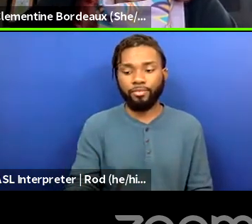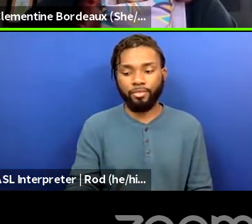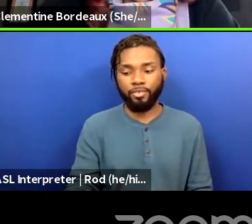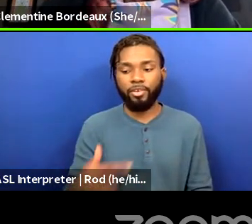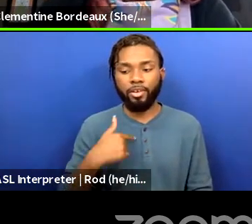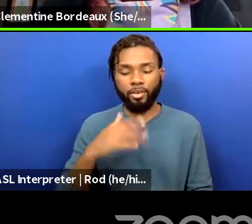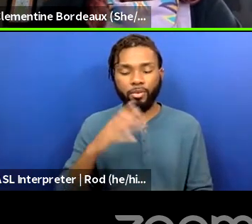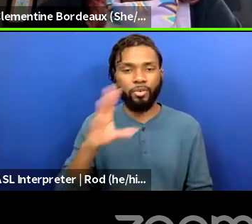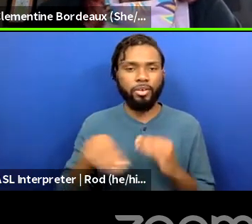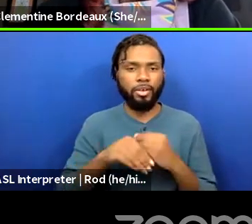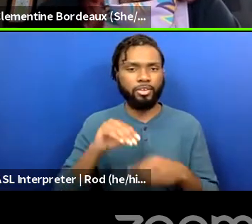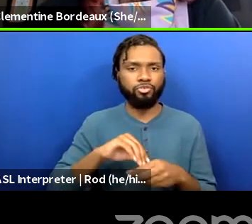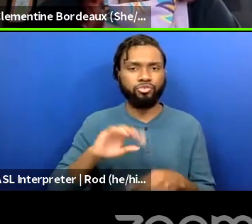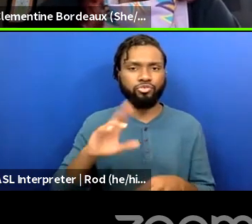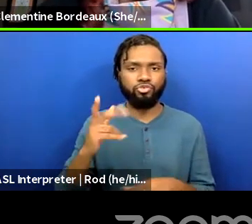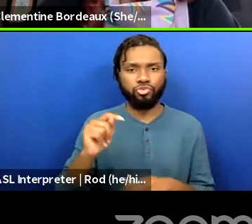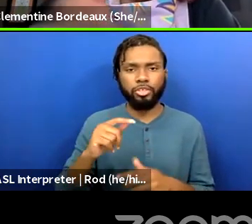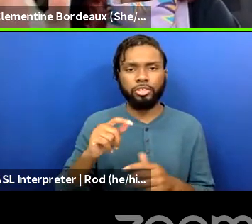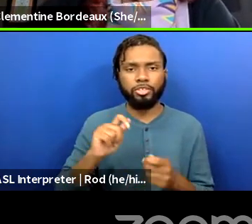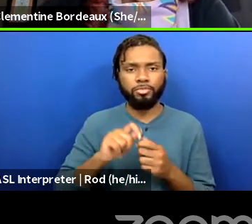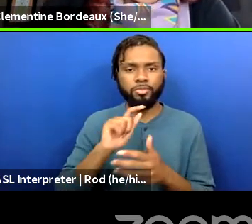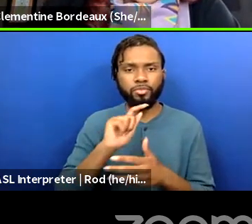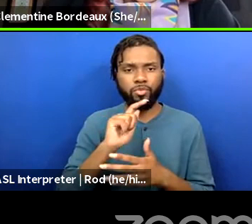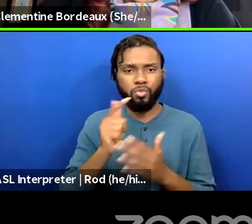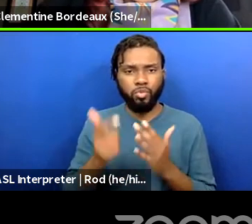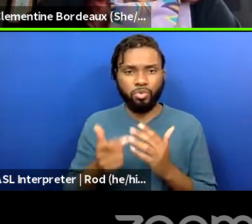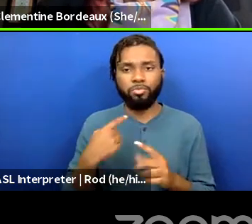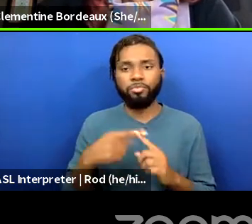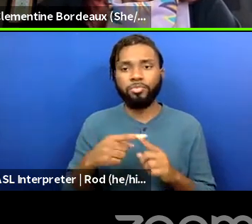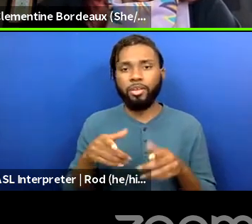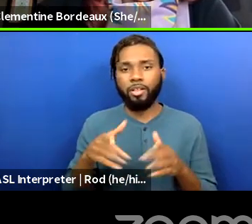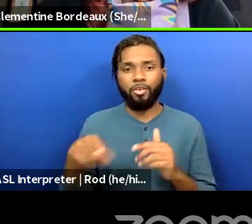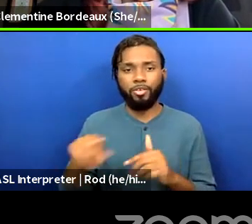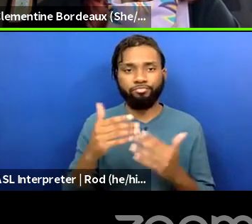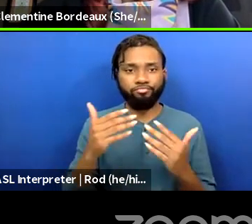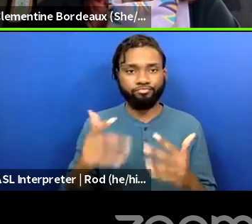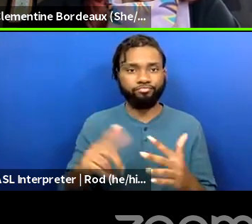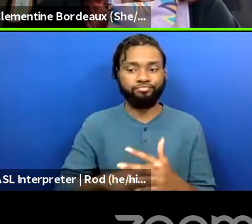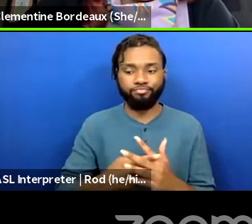just put in the chat the order, and then I'll let them take it away.